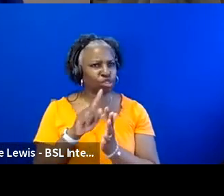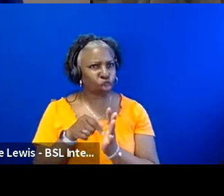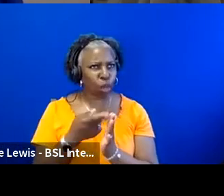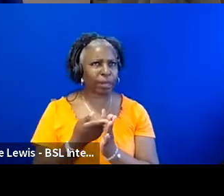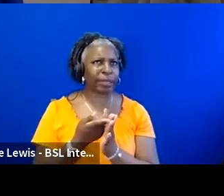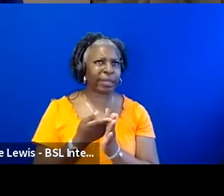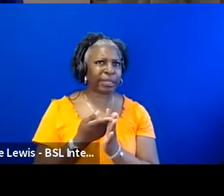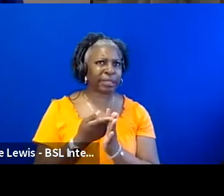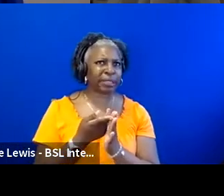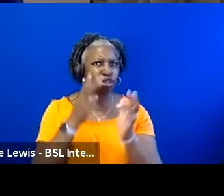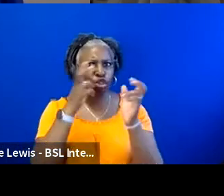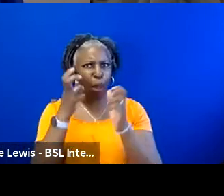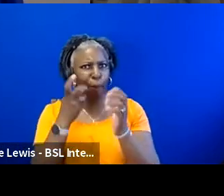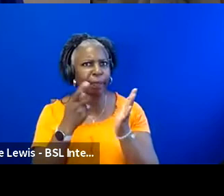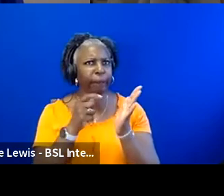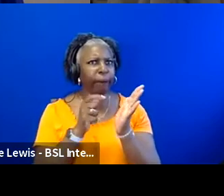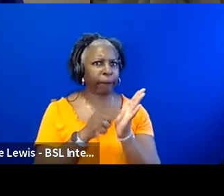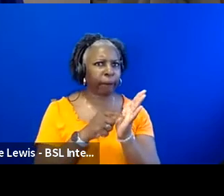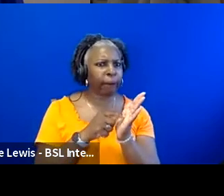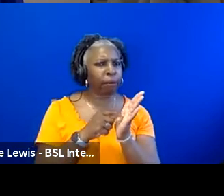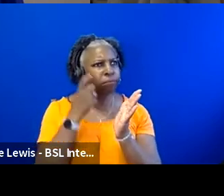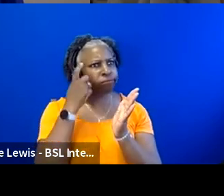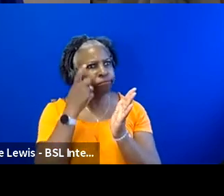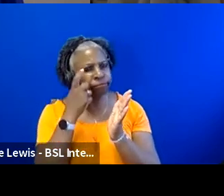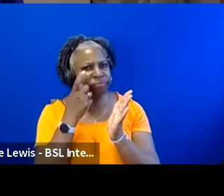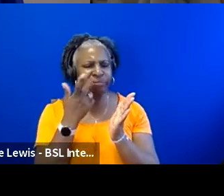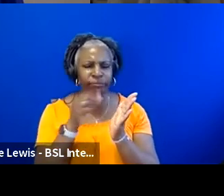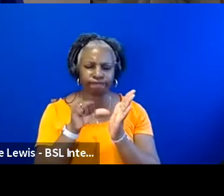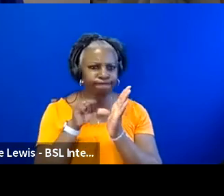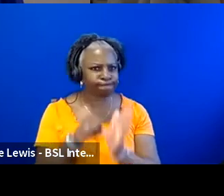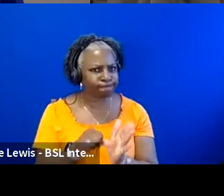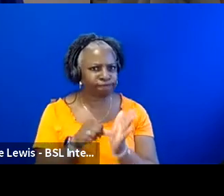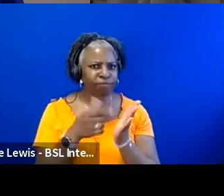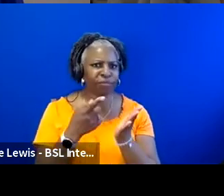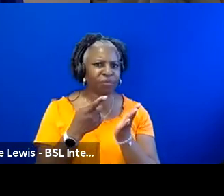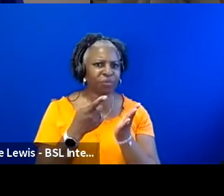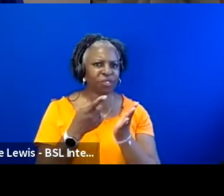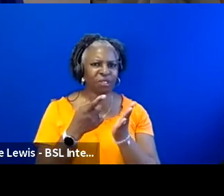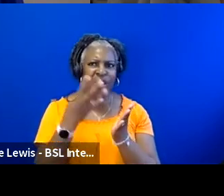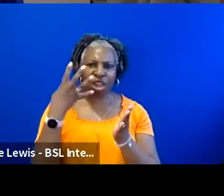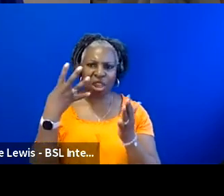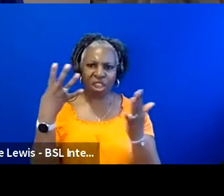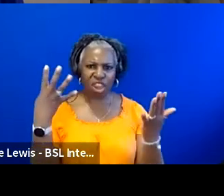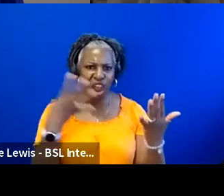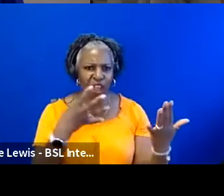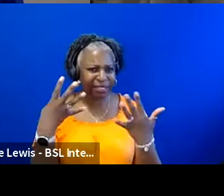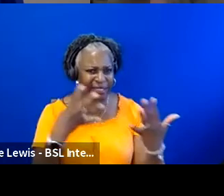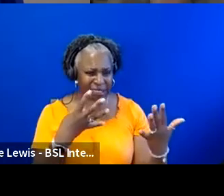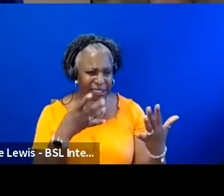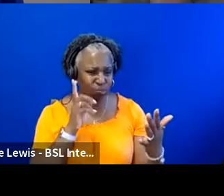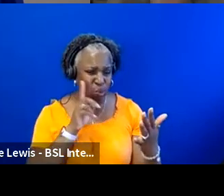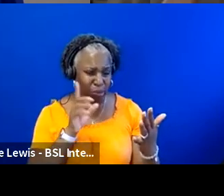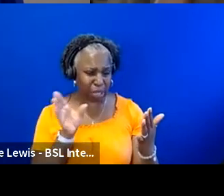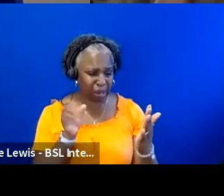when I was curating this book. So it was very difficult for me to arrive at 19 women. And even then, I